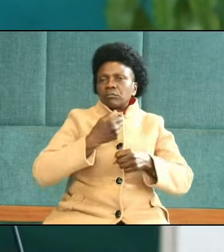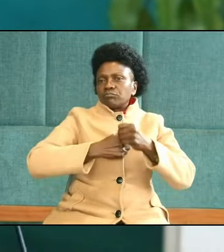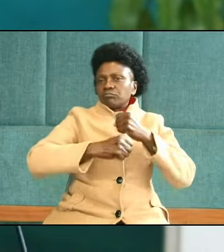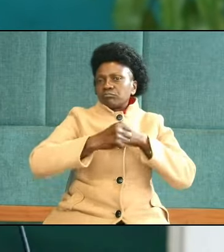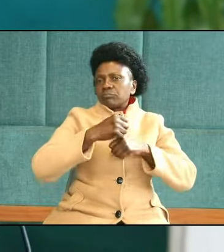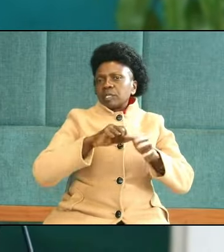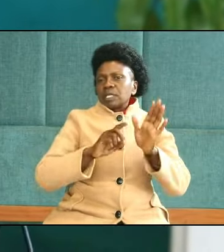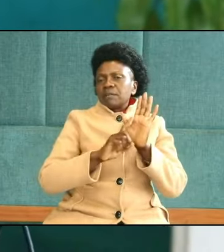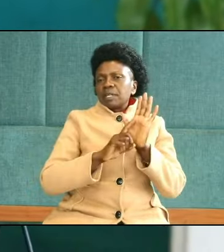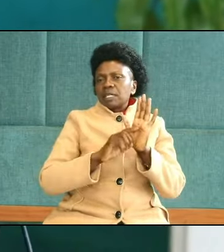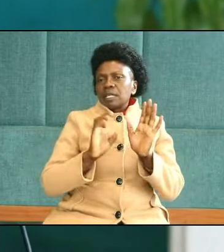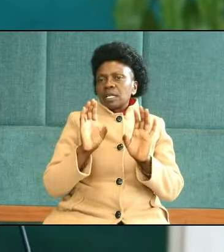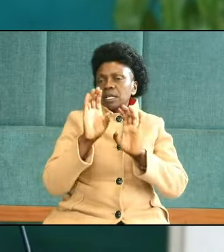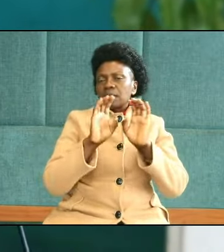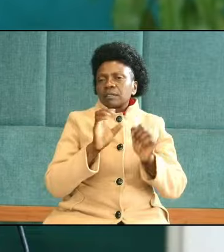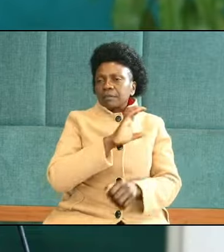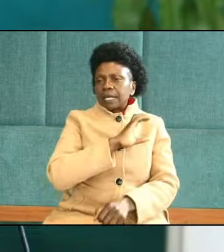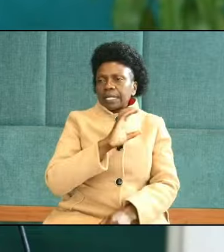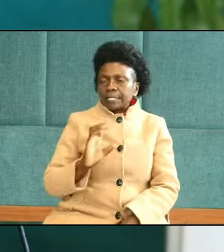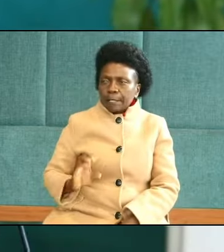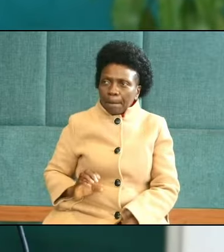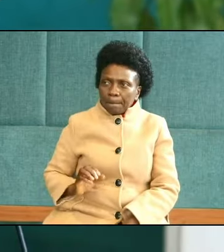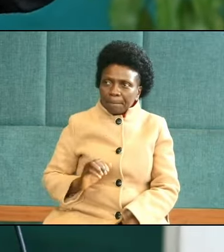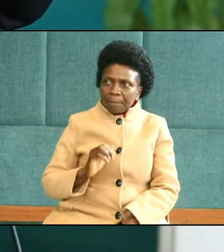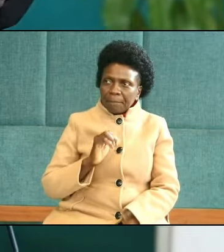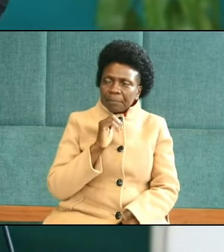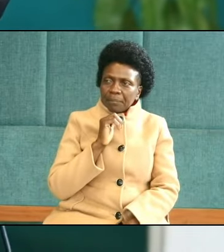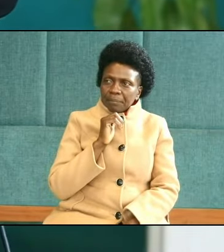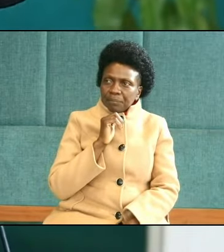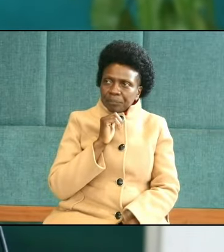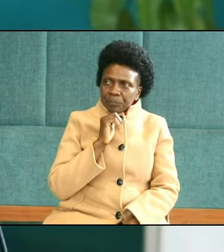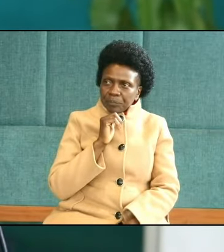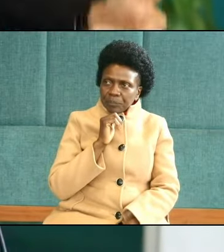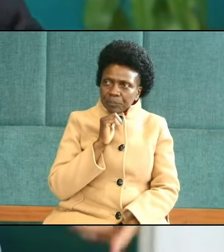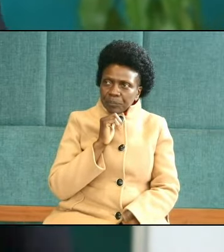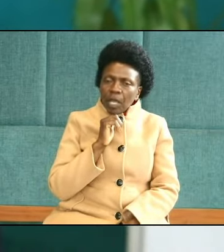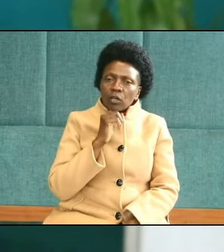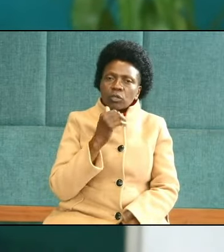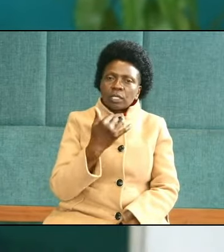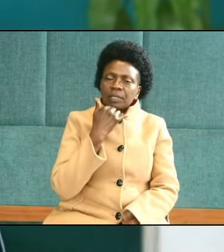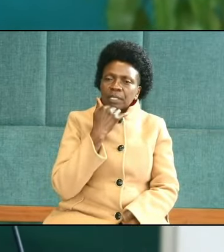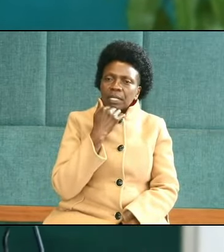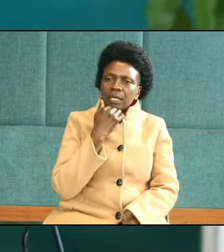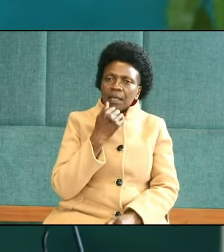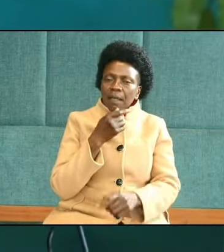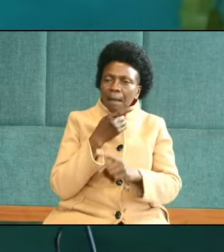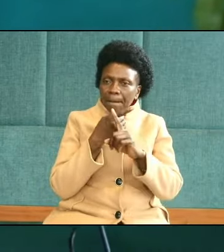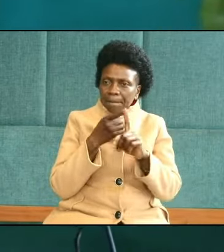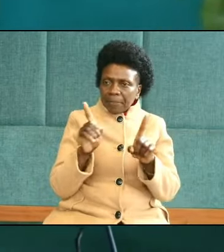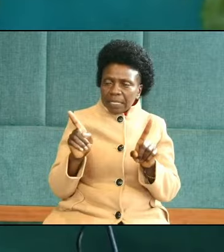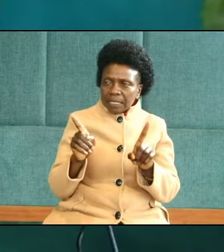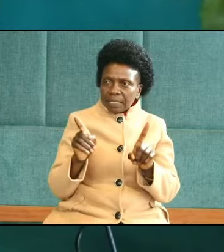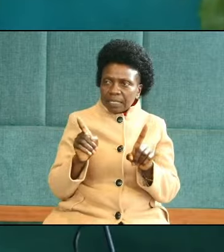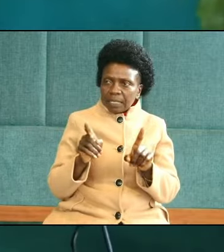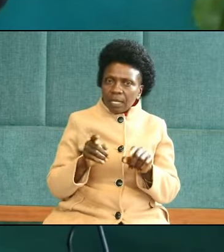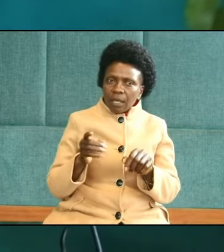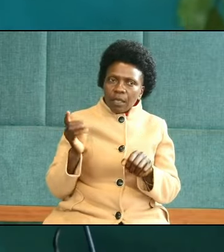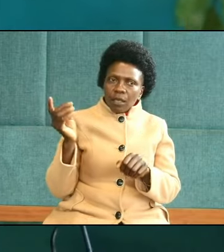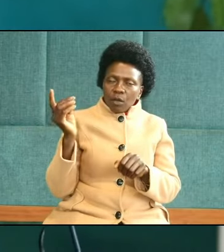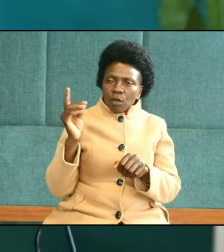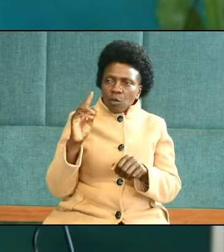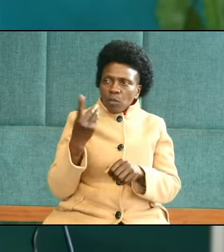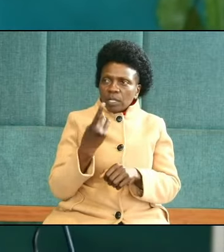revealing the character of Christ? The issue is not a mistake, an occasional misdeed. Apparently,